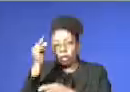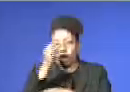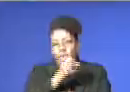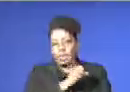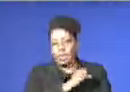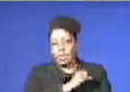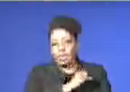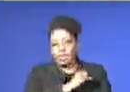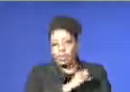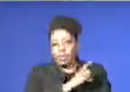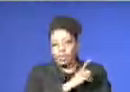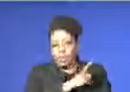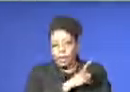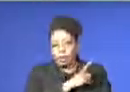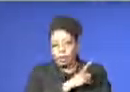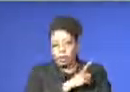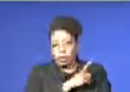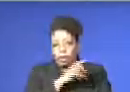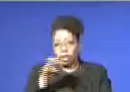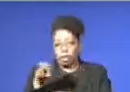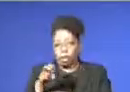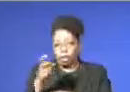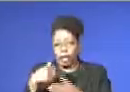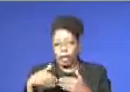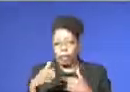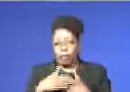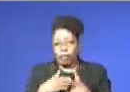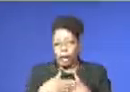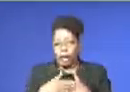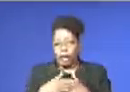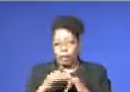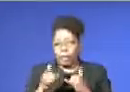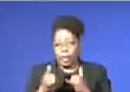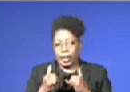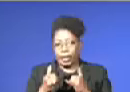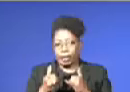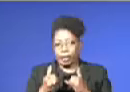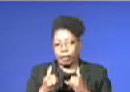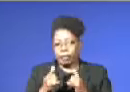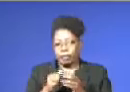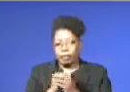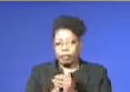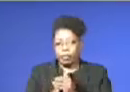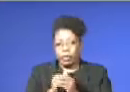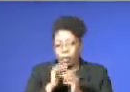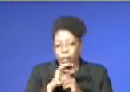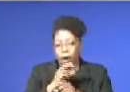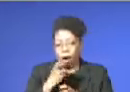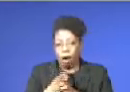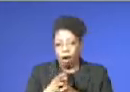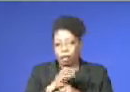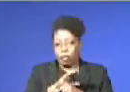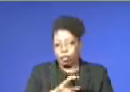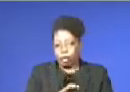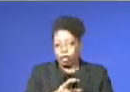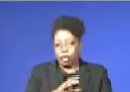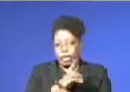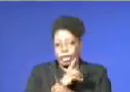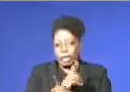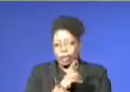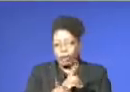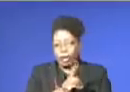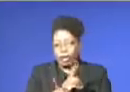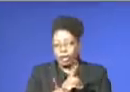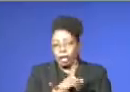But Wade Watson, the Cobras, would come storming back, playing some intense pressure defense to take the lead, but Tabby